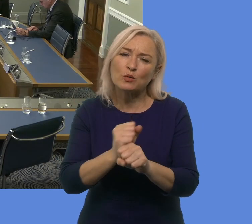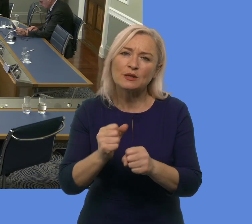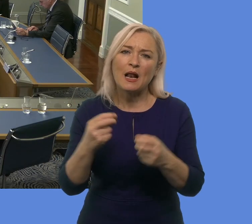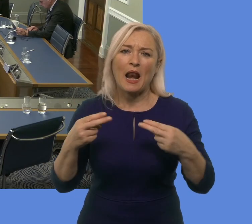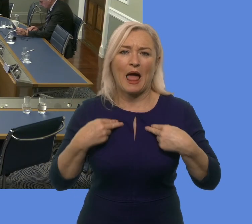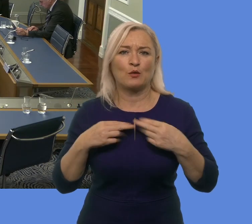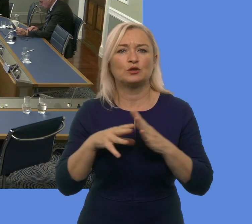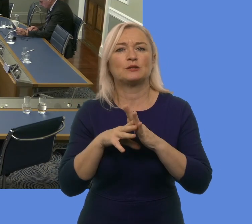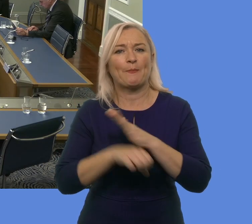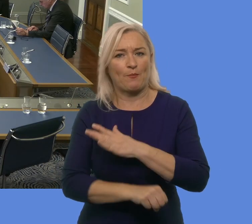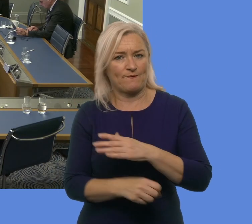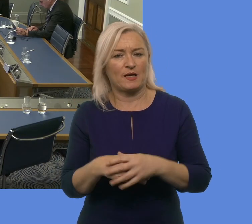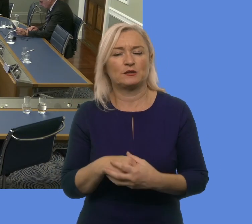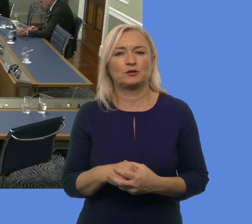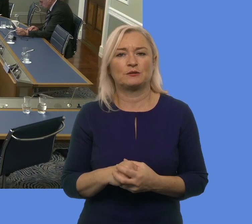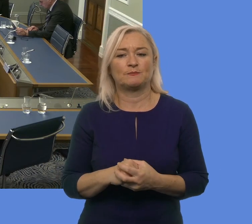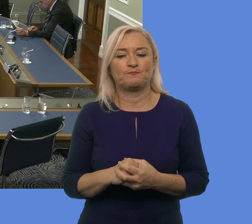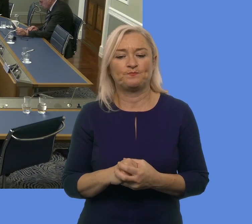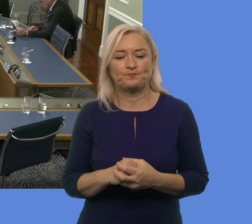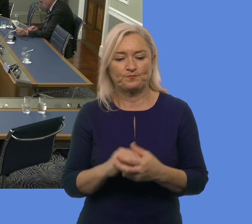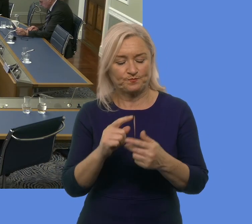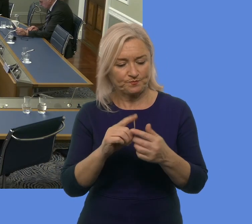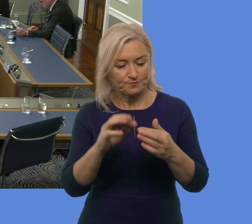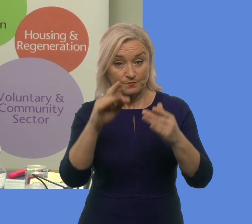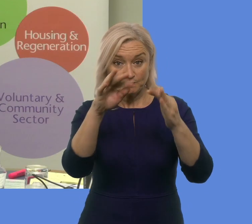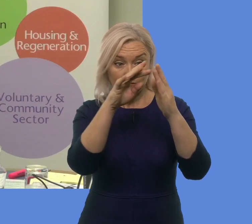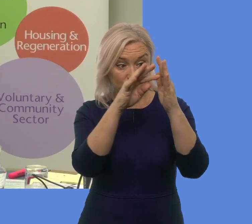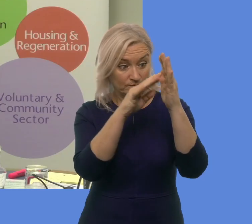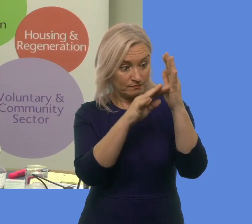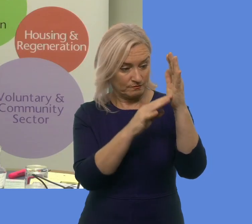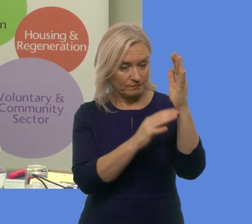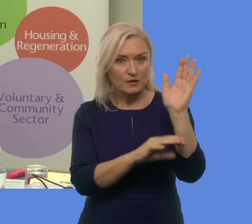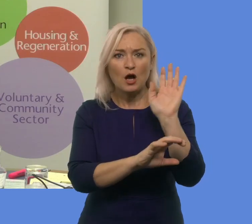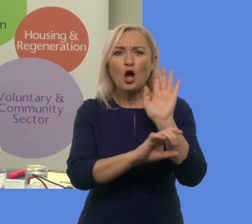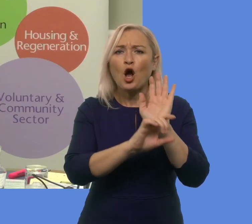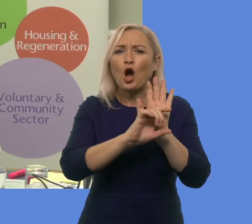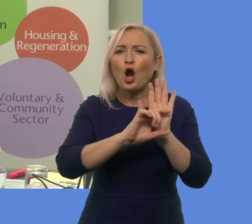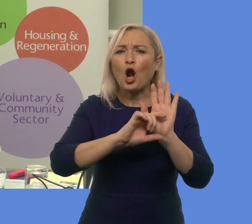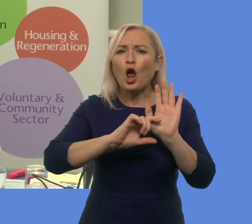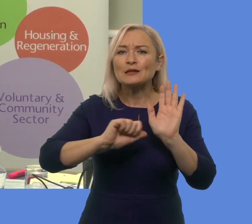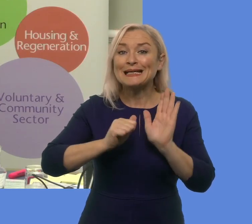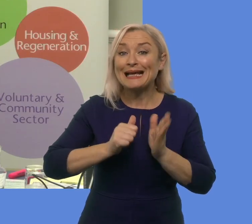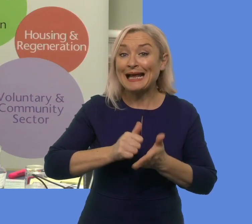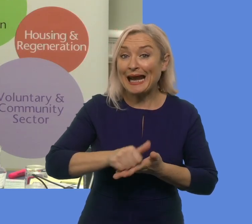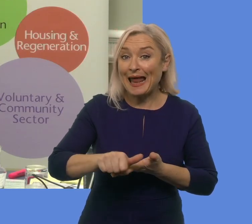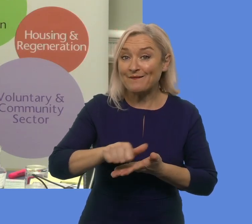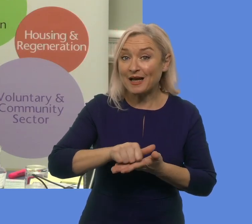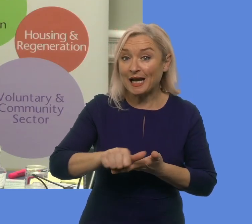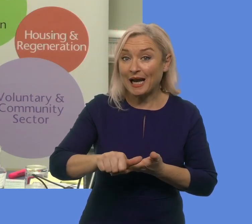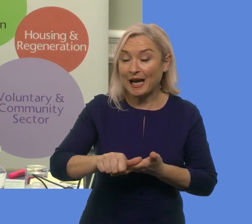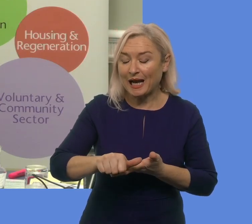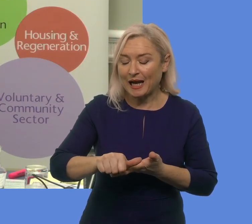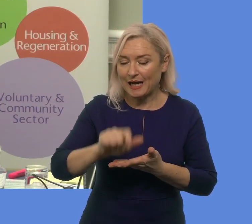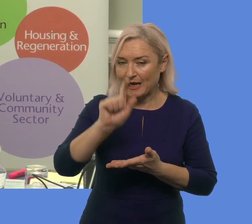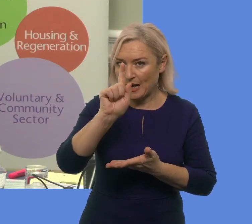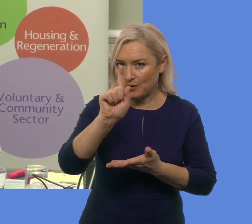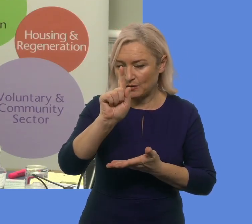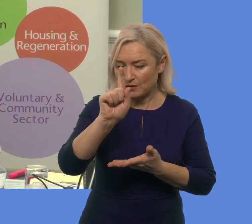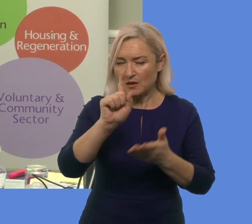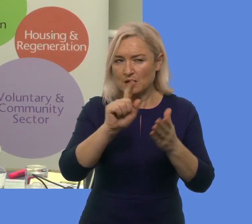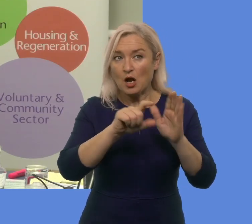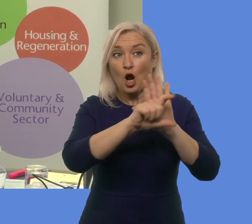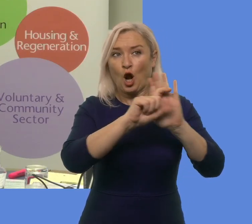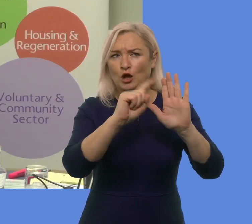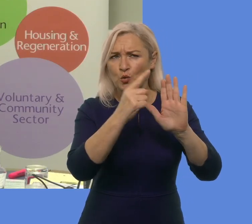And then I think it's down to the last two. So clause 11, although not directly linked to, not directly under clause 1 and 2